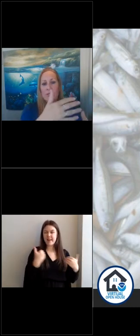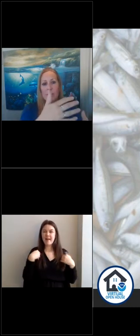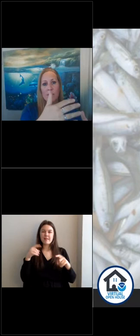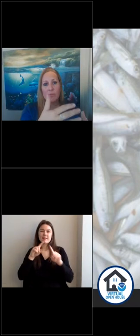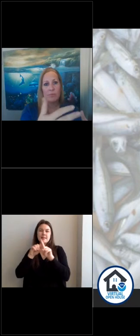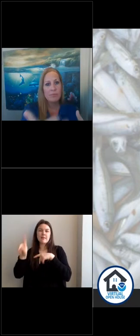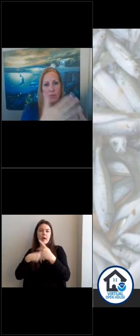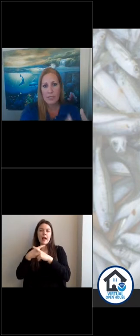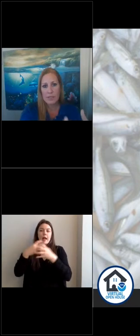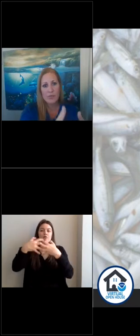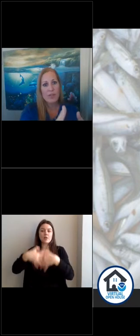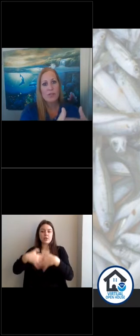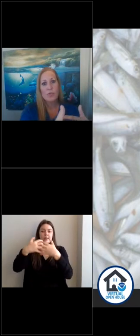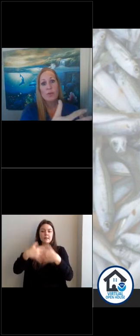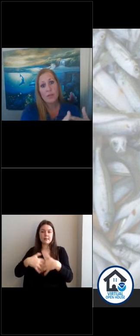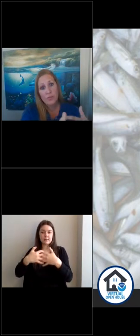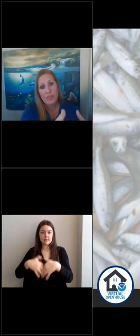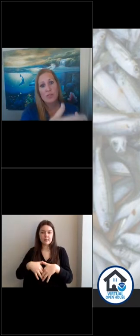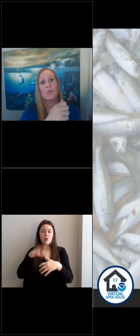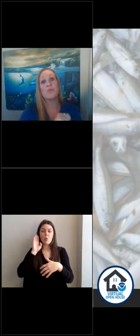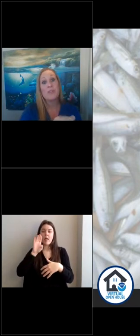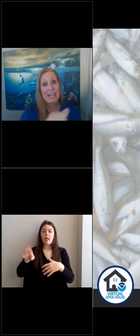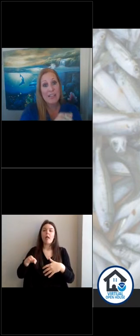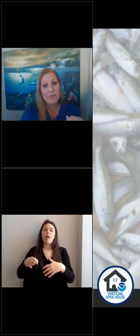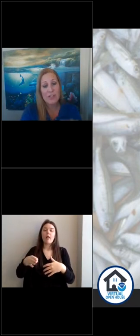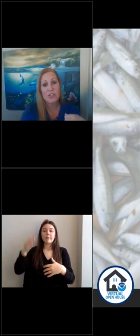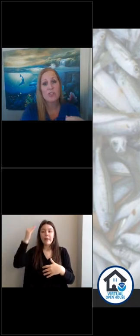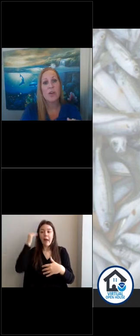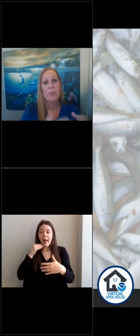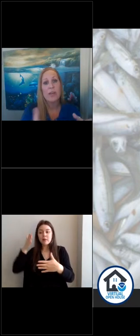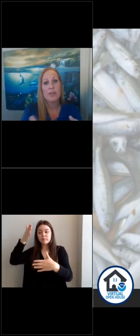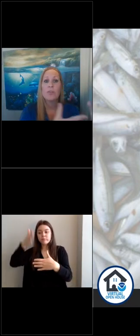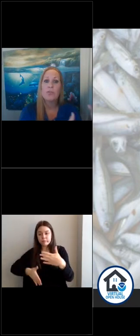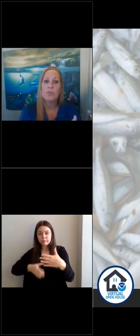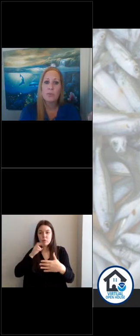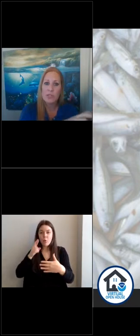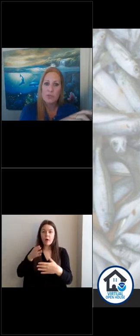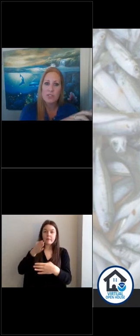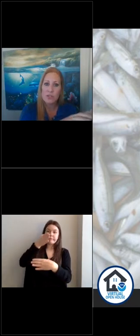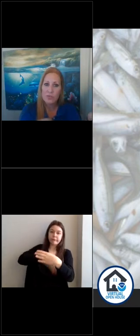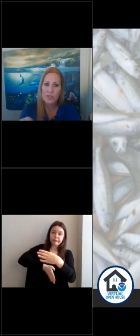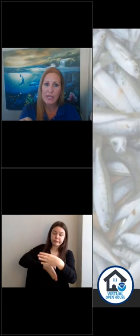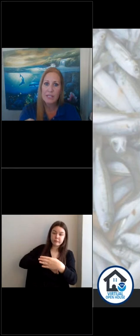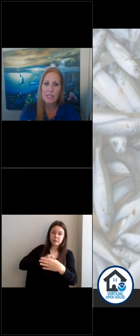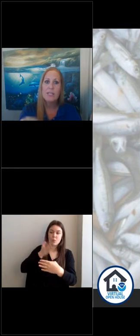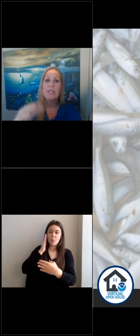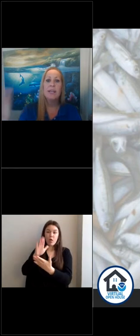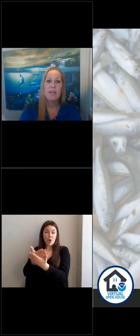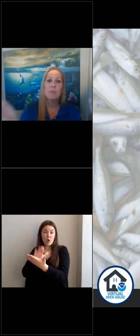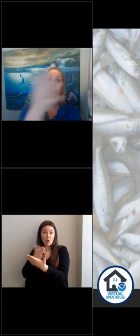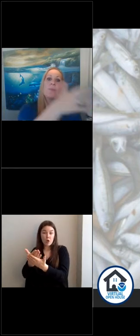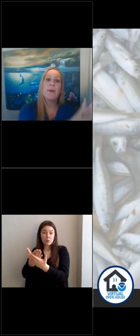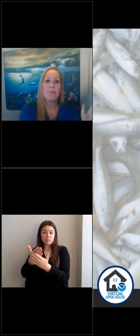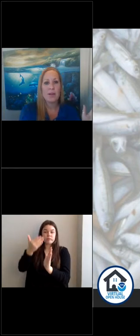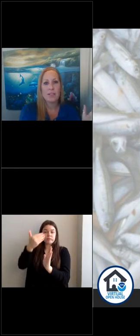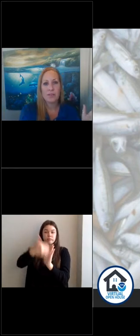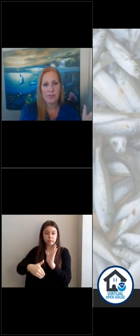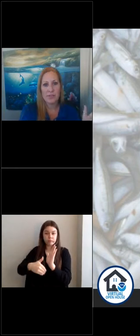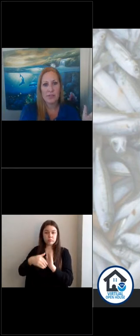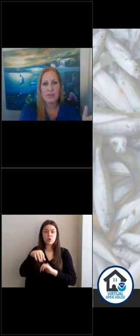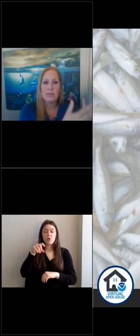will head the fish or gut the fish or fillet the fish. So that way in the grocery store, when you see just fillets, it comes from